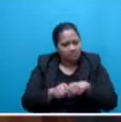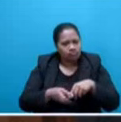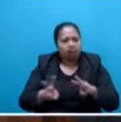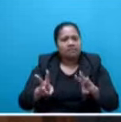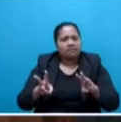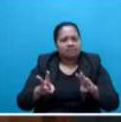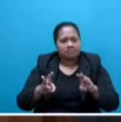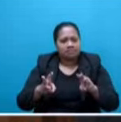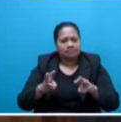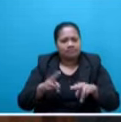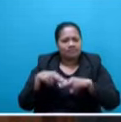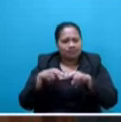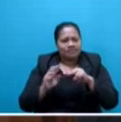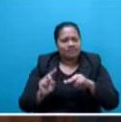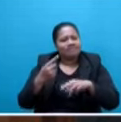Honourable Speaker said,